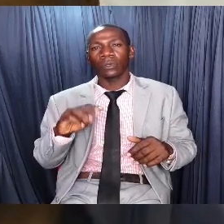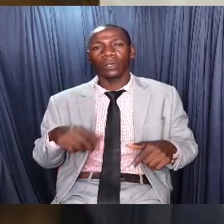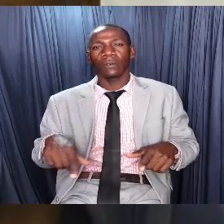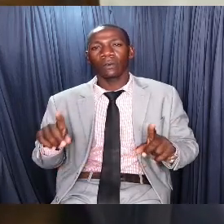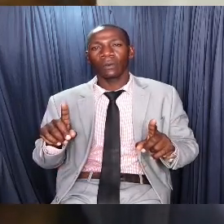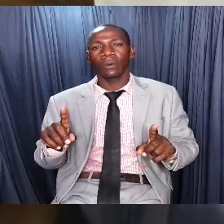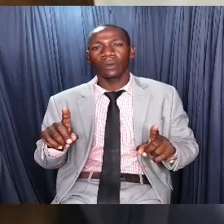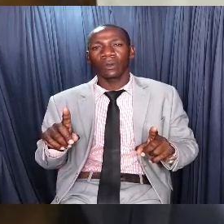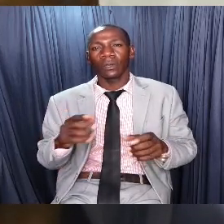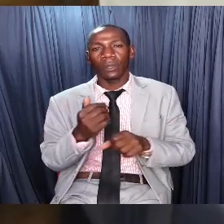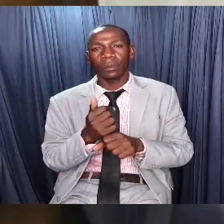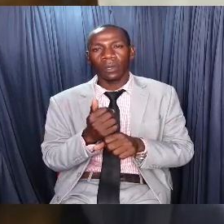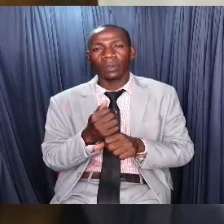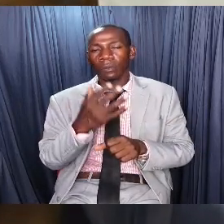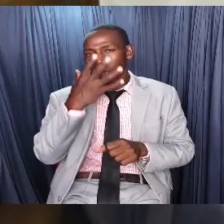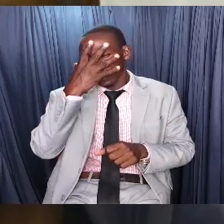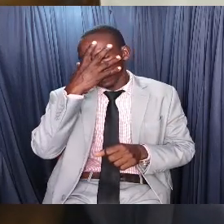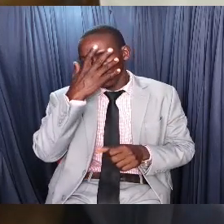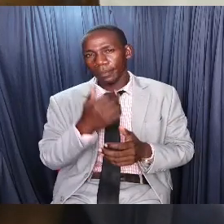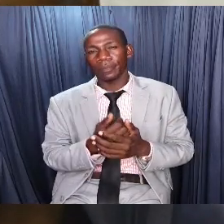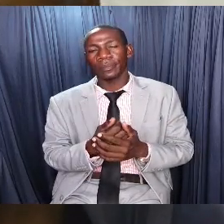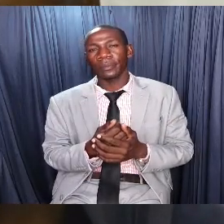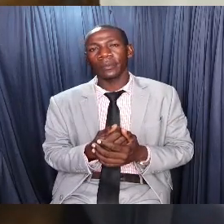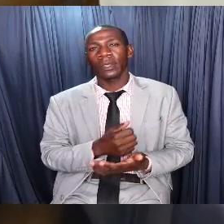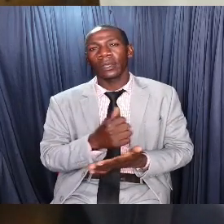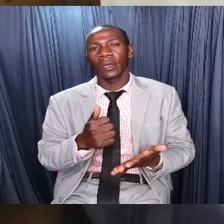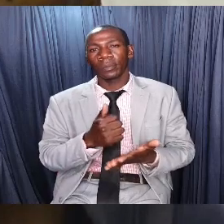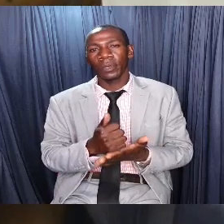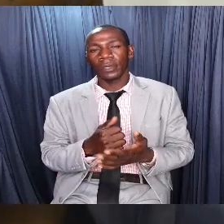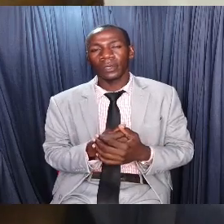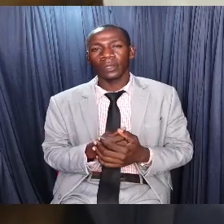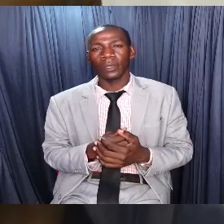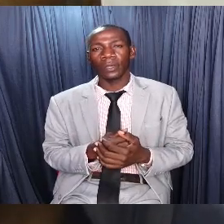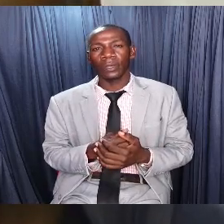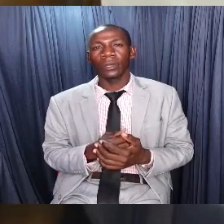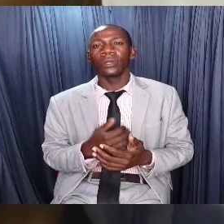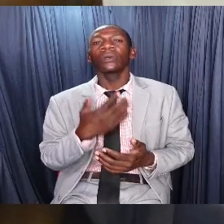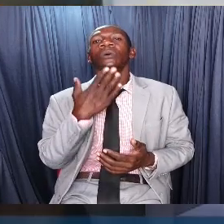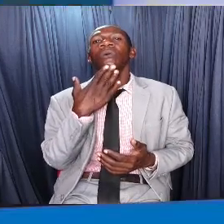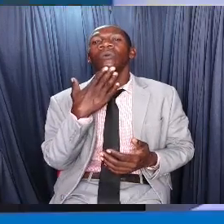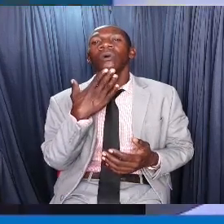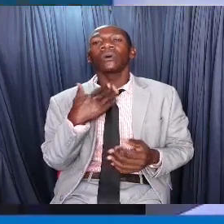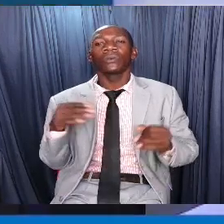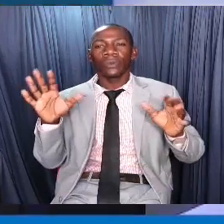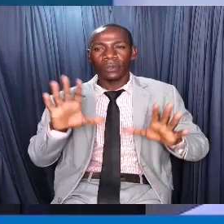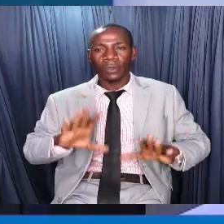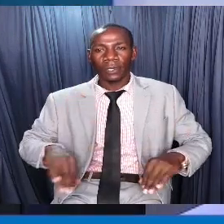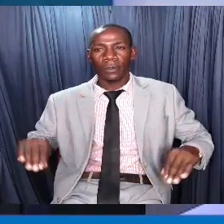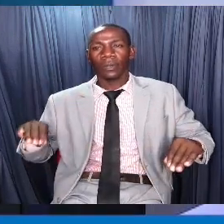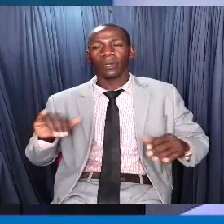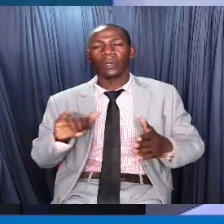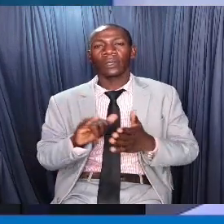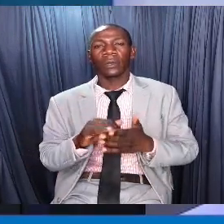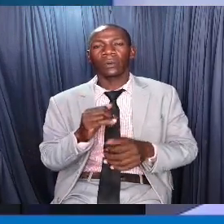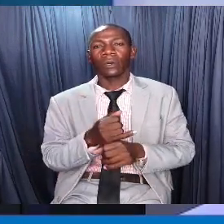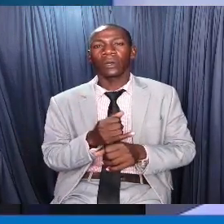themselves. Wanawaibisha. They are shaming them. Bwana Yesu asifiwe sana. Amen. Walitamani kuizima hiyo kazi kabisa. They really desired to silence